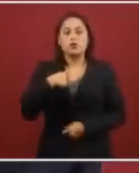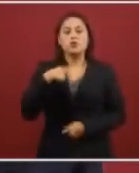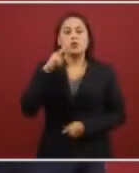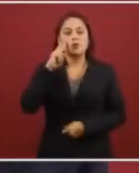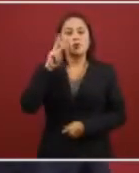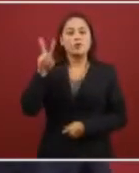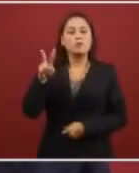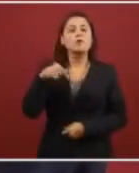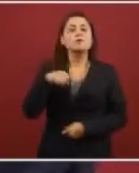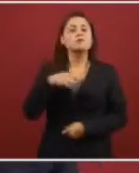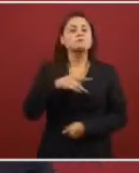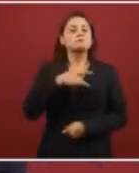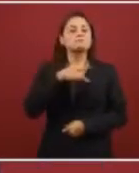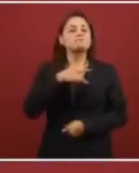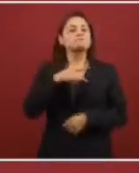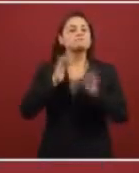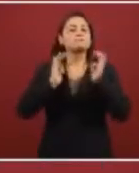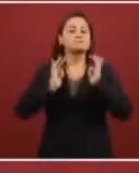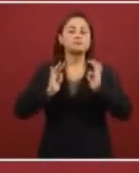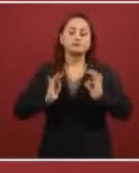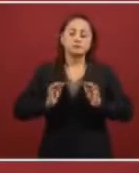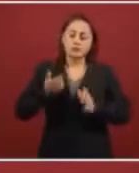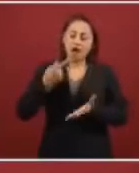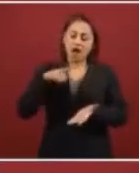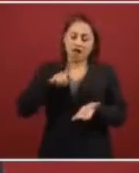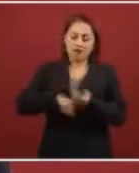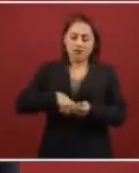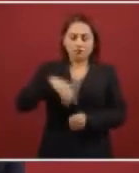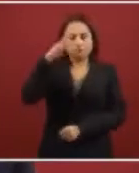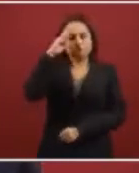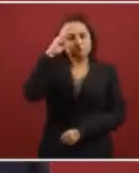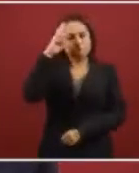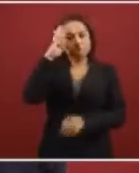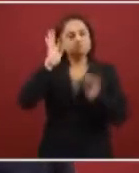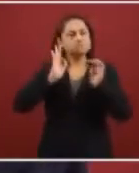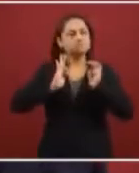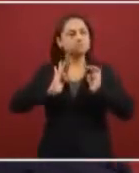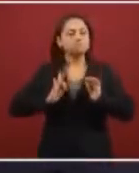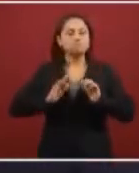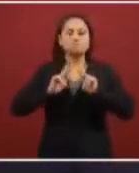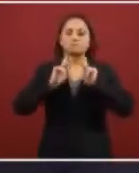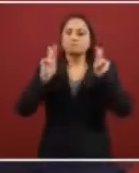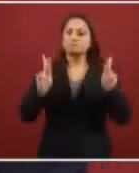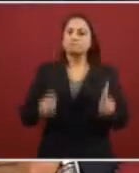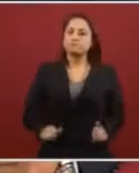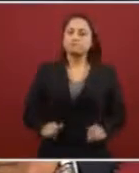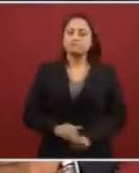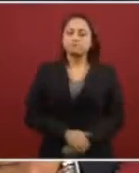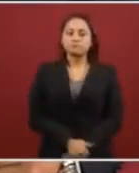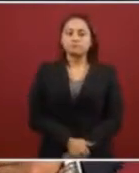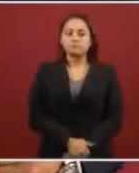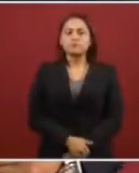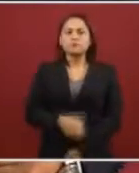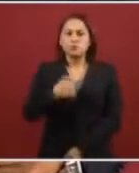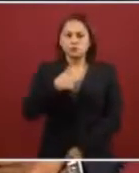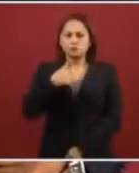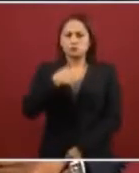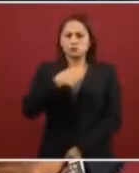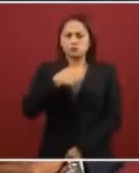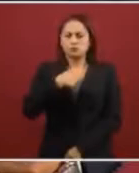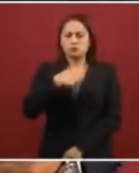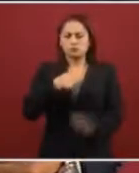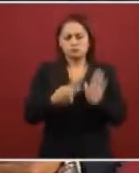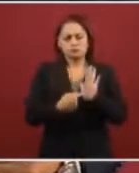me lots of tranquility. Moral, espiritual. Moral and spiritual. Puedo demostrar. I can demonstrate